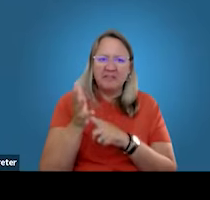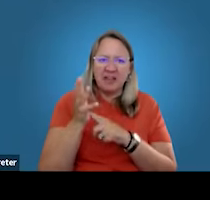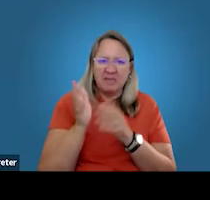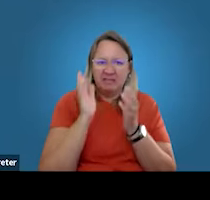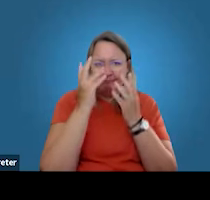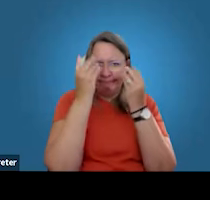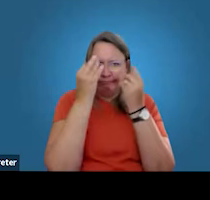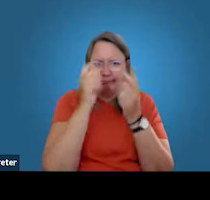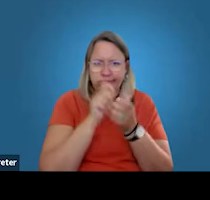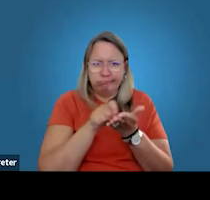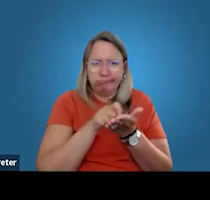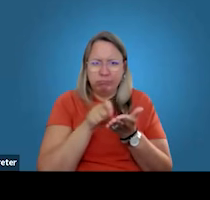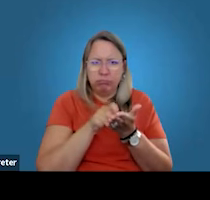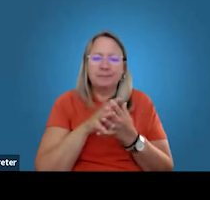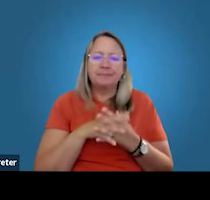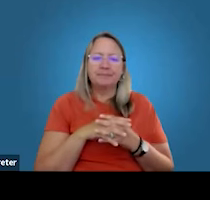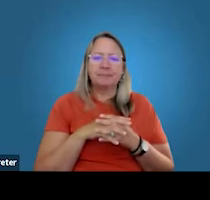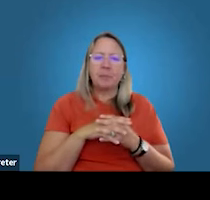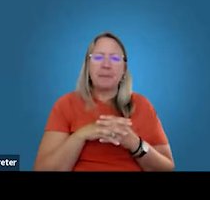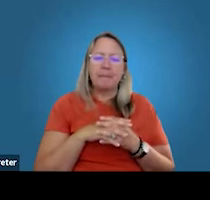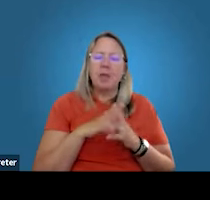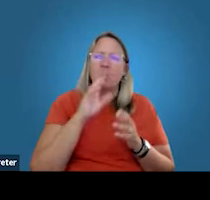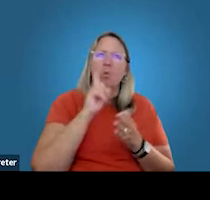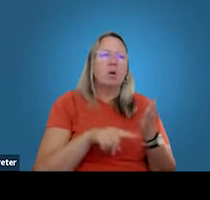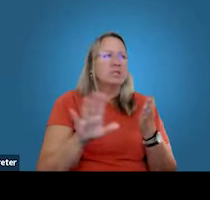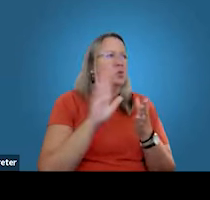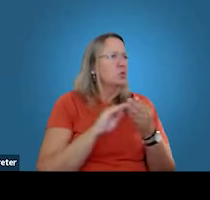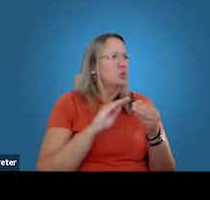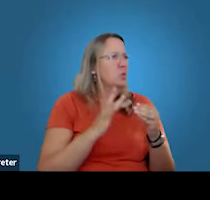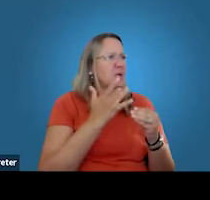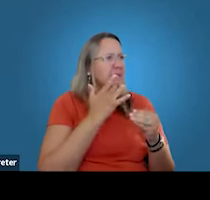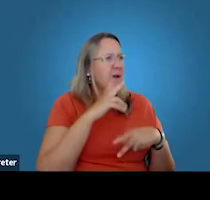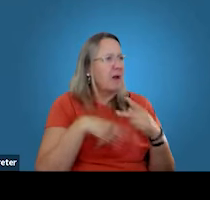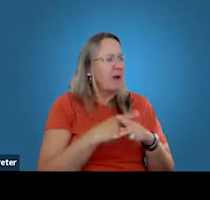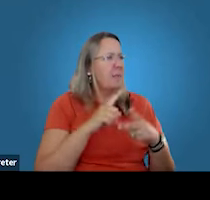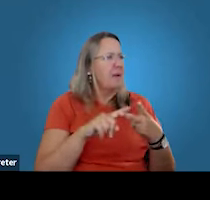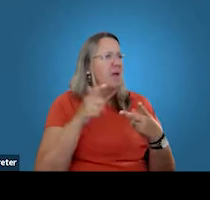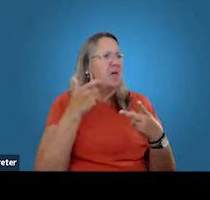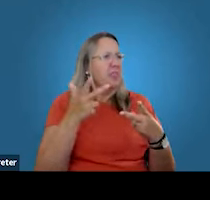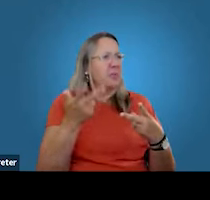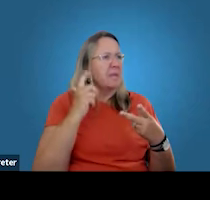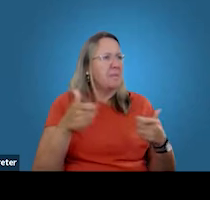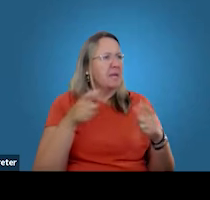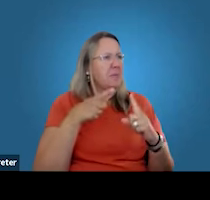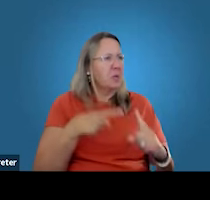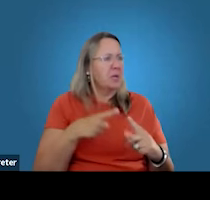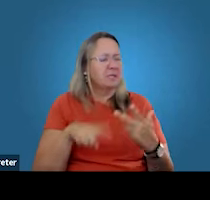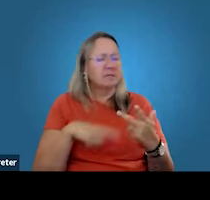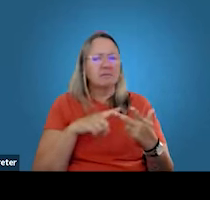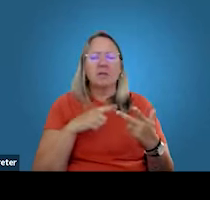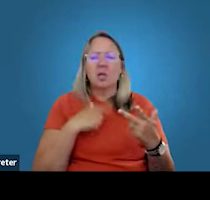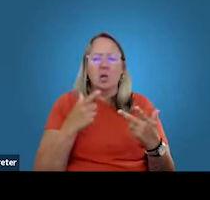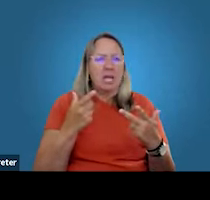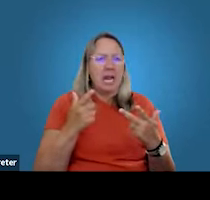time to have a think about what's your story type, what are your three big points, and where are you ending up